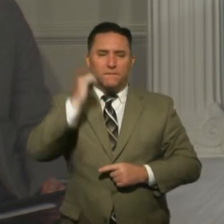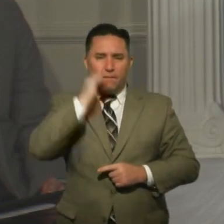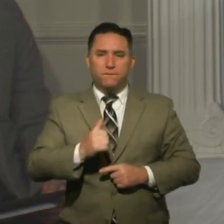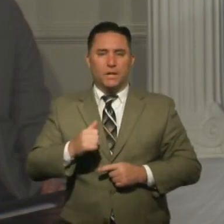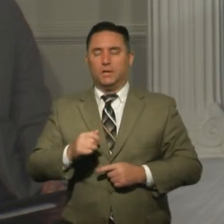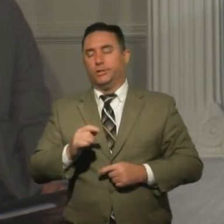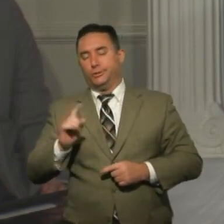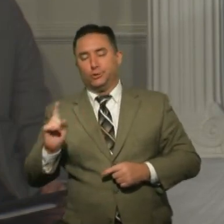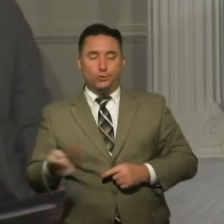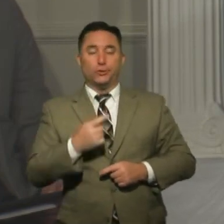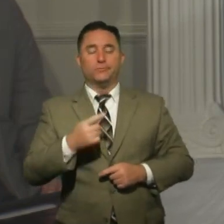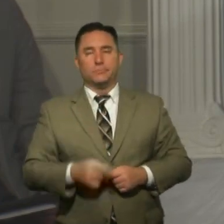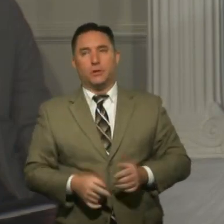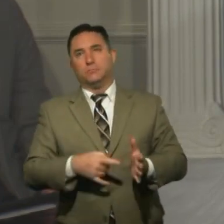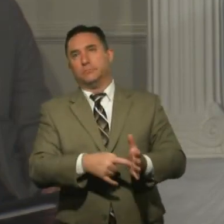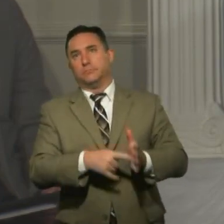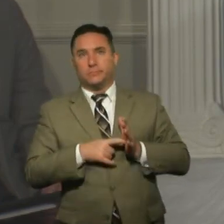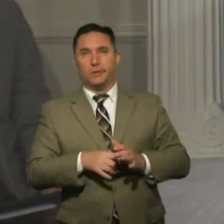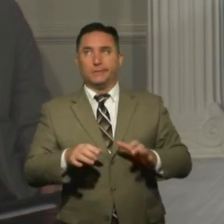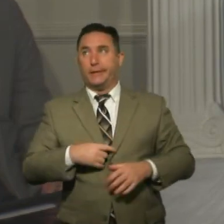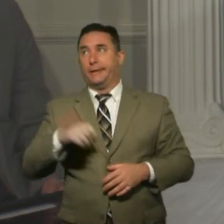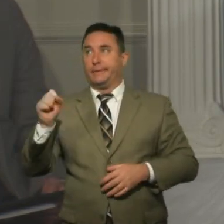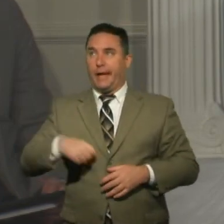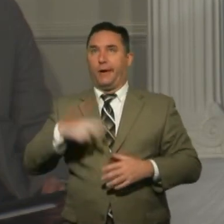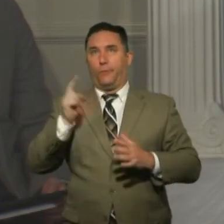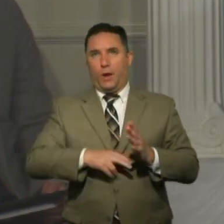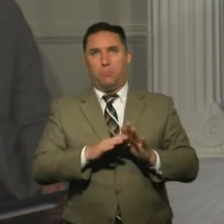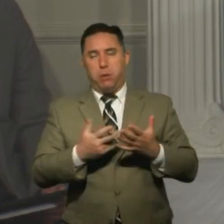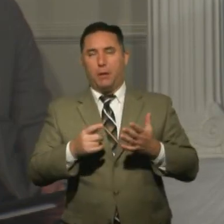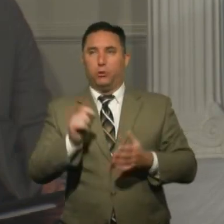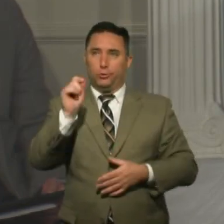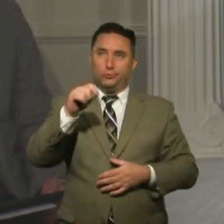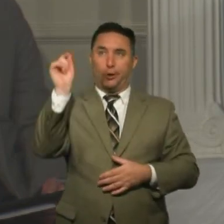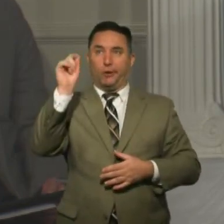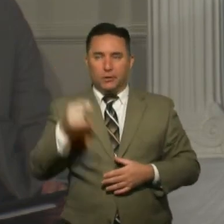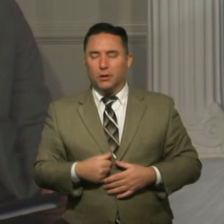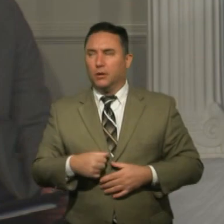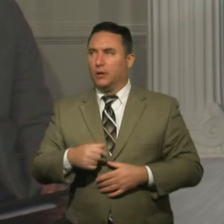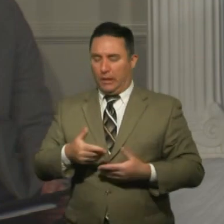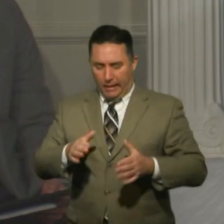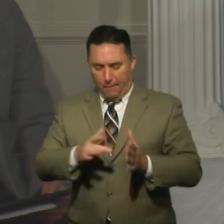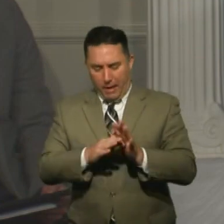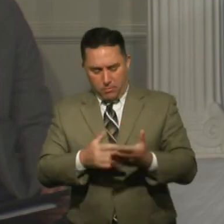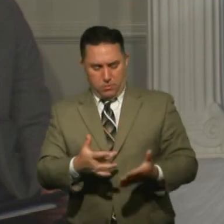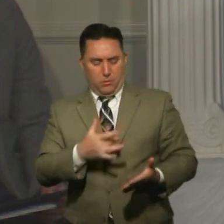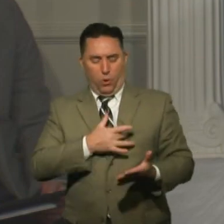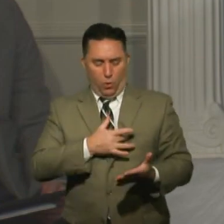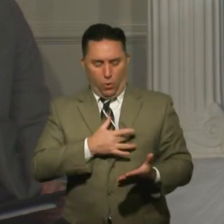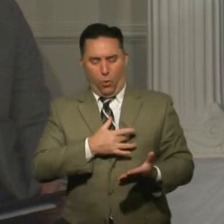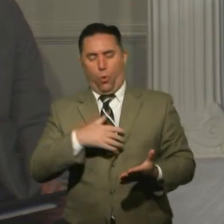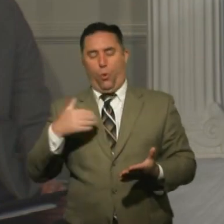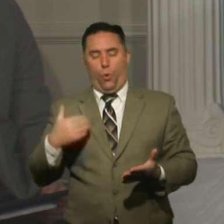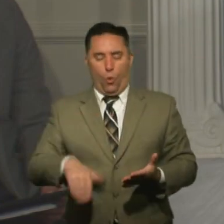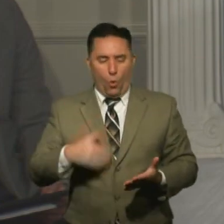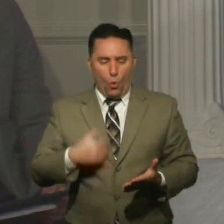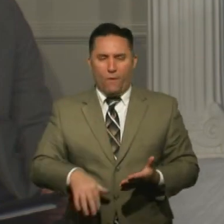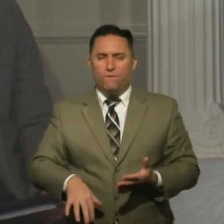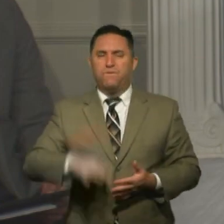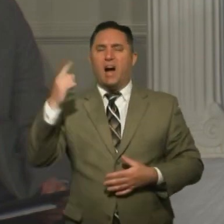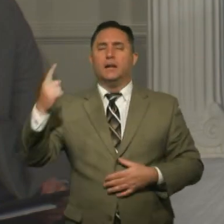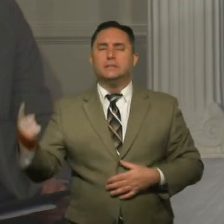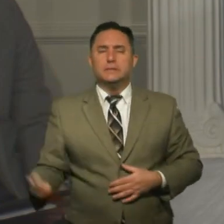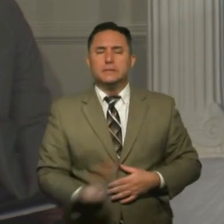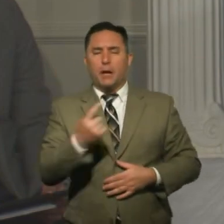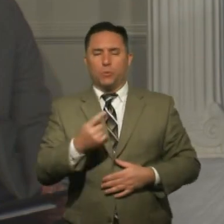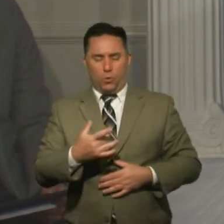not just going to go through the perfunctory motions of saying, yeah, I read my Bible. I'm going to let it speak to me, and I want to let it move my heart, and I'm going to find something